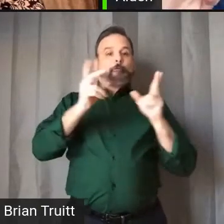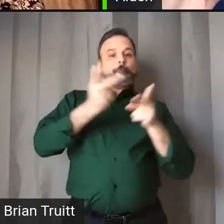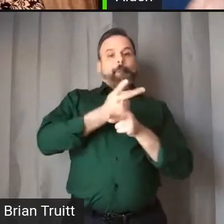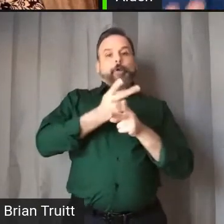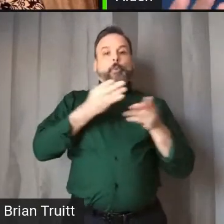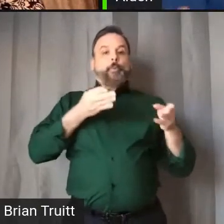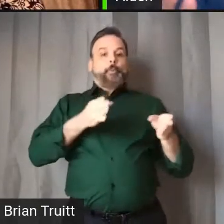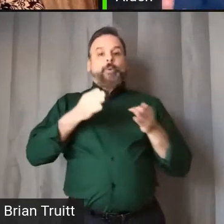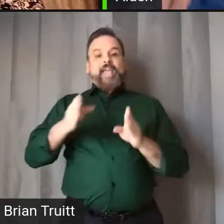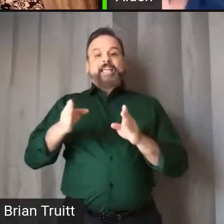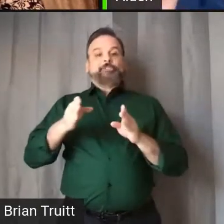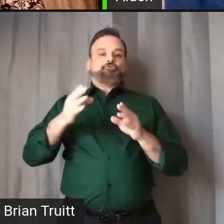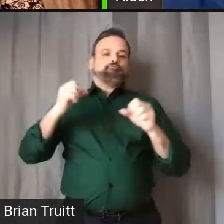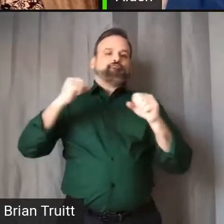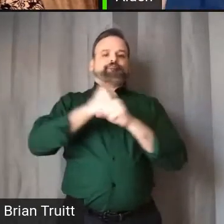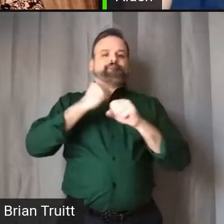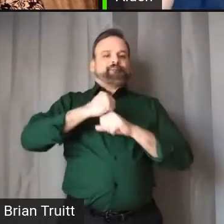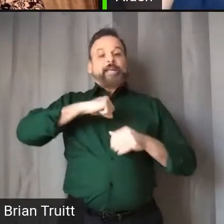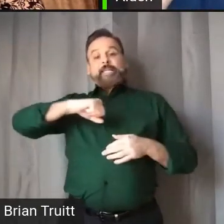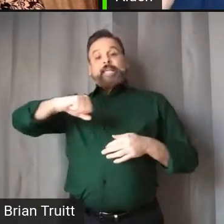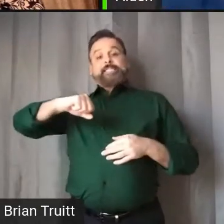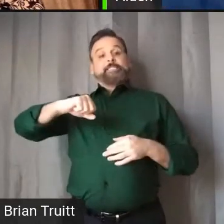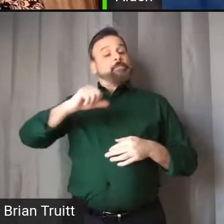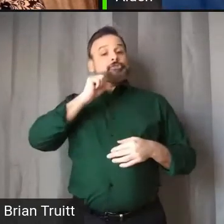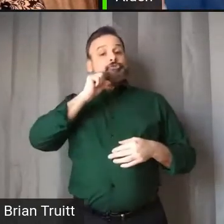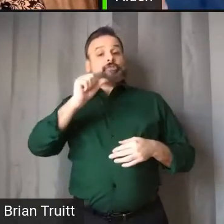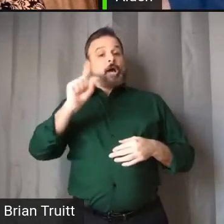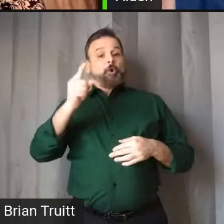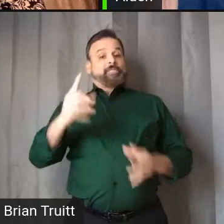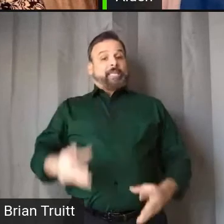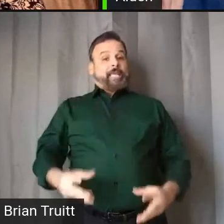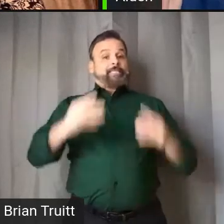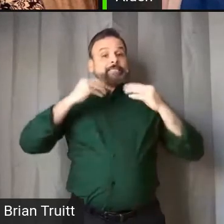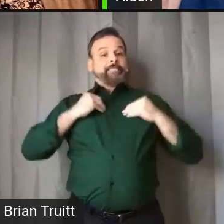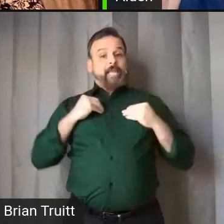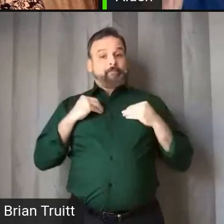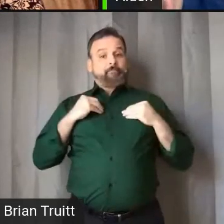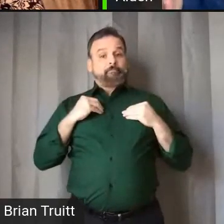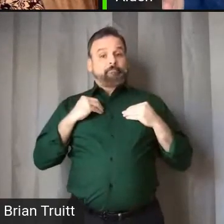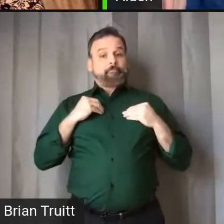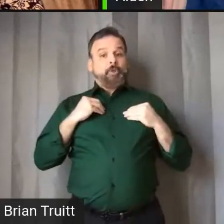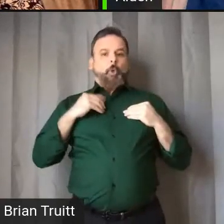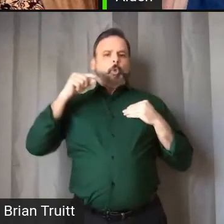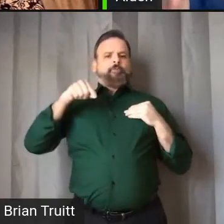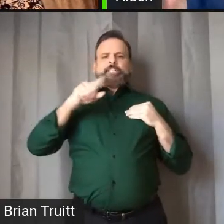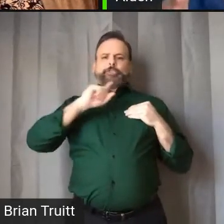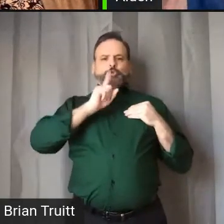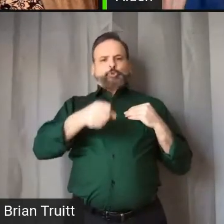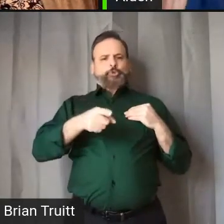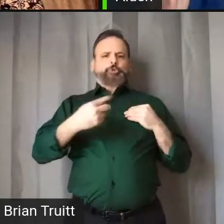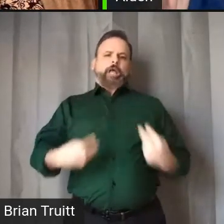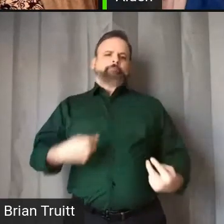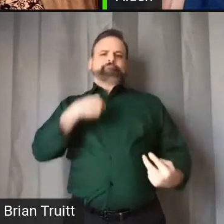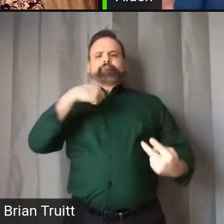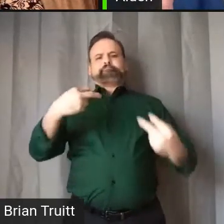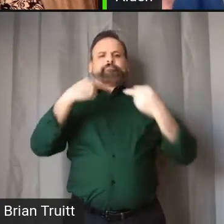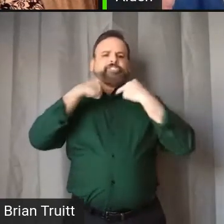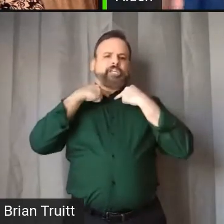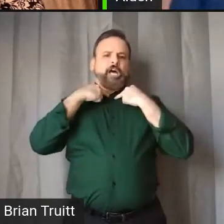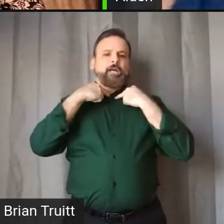to actually fight against it, to not just accept something as being truth and being what they're stuck with because that's what